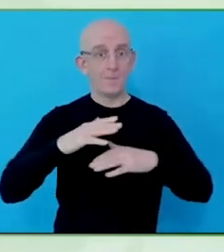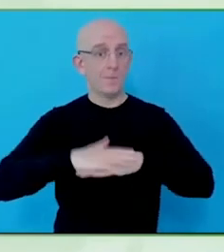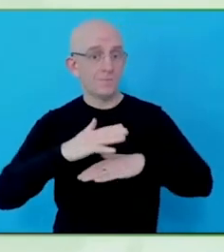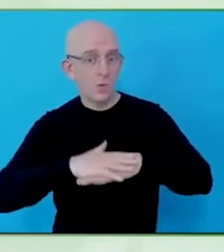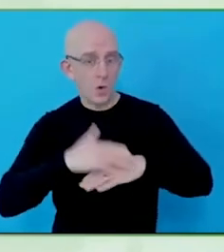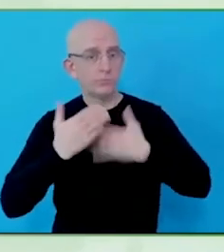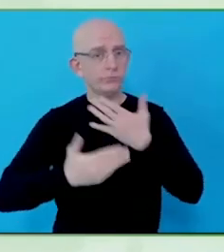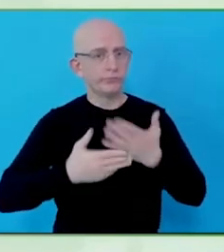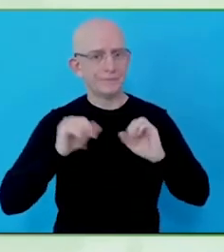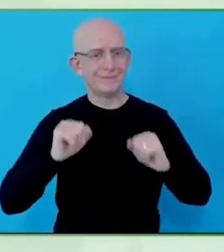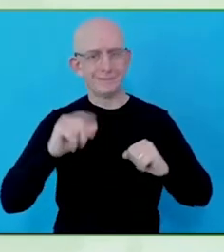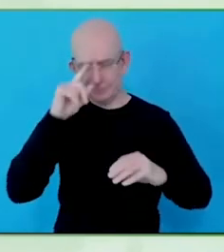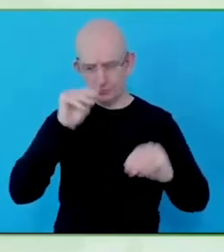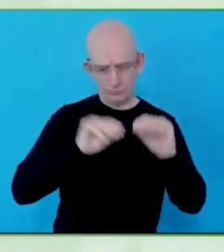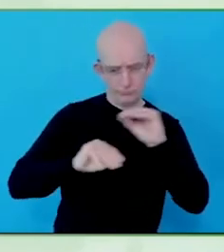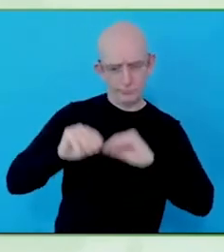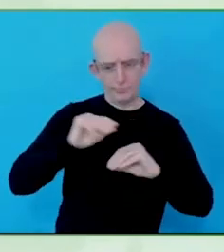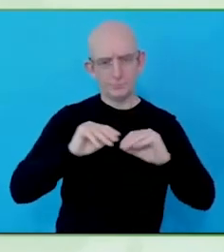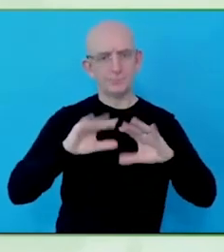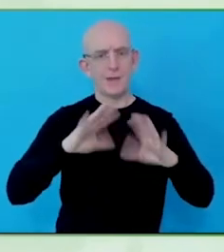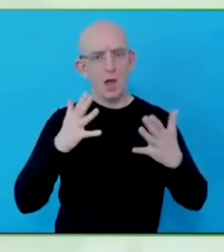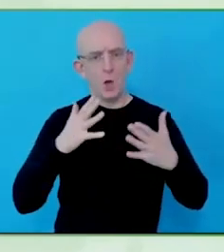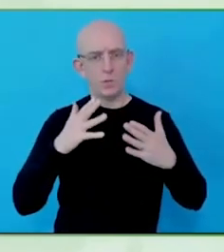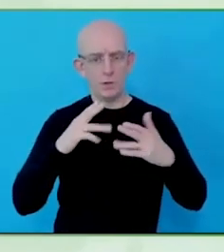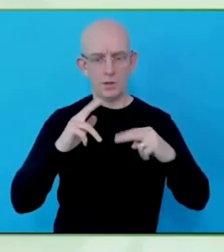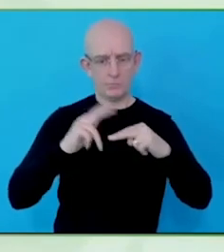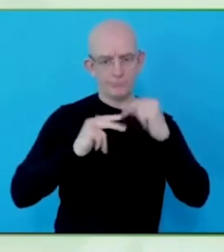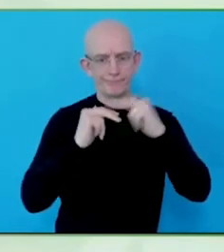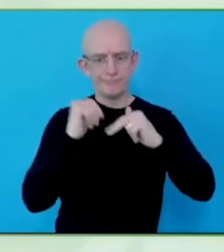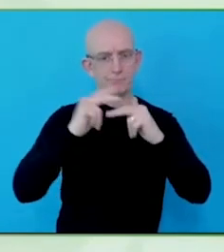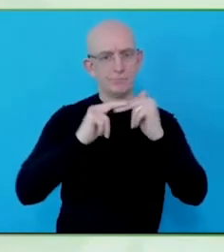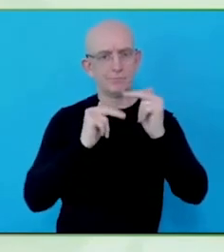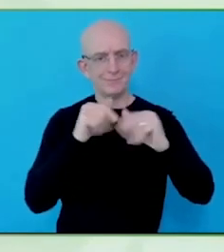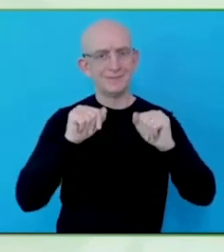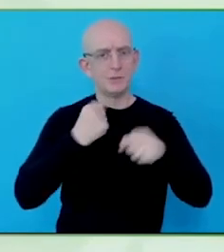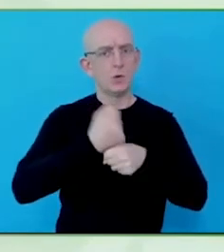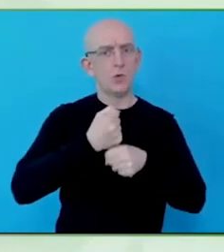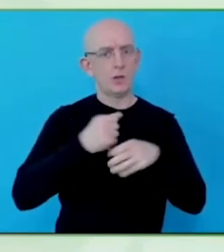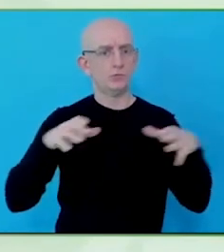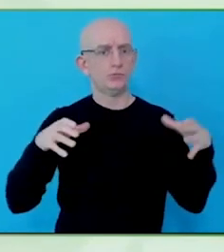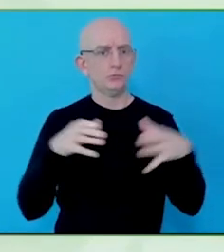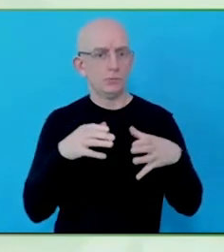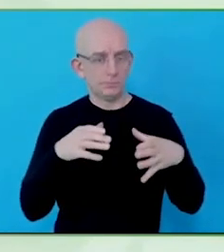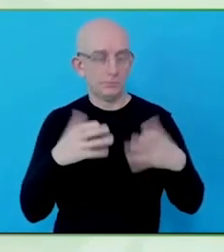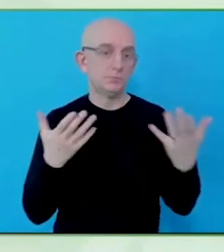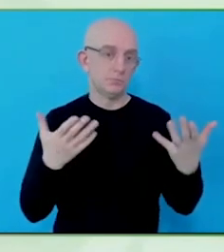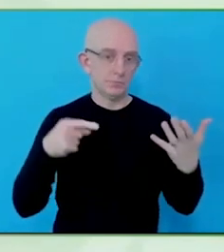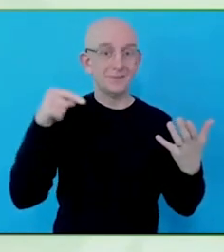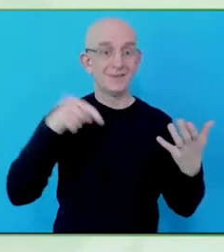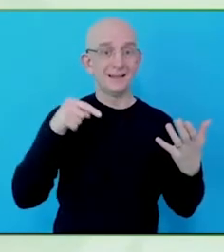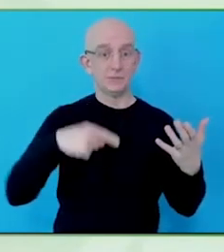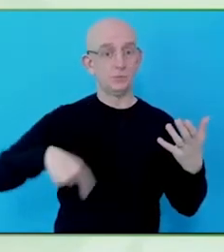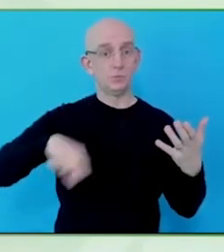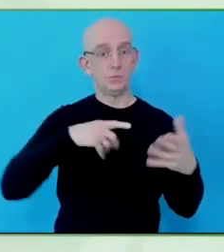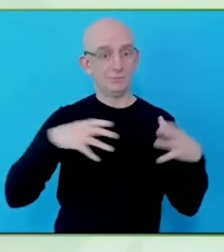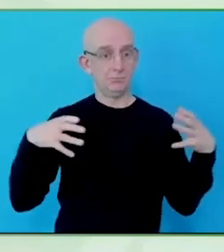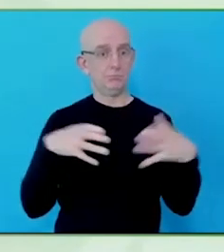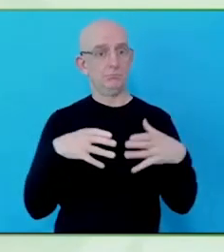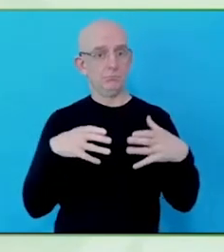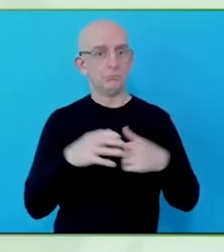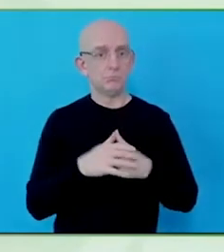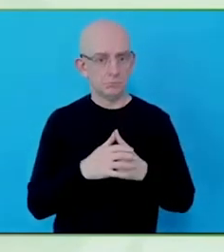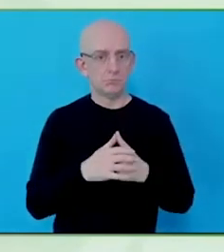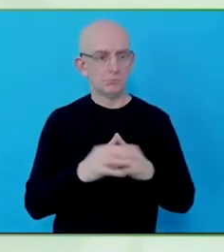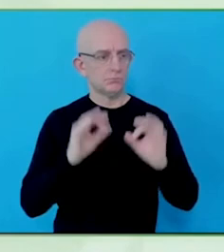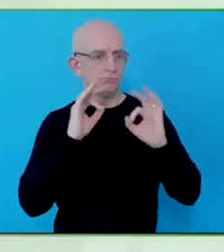to the challenges facing organizations meeting the regulations that Sabine described. The main challenge is to find the